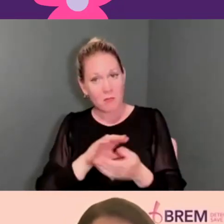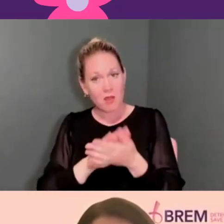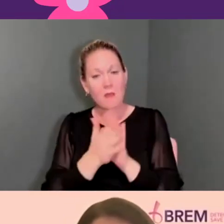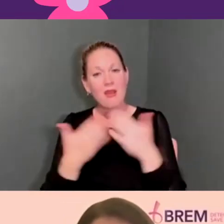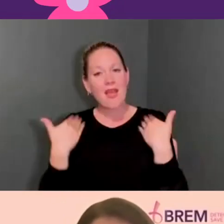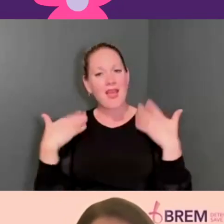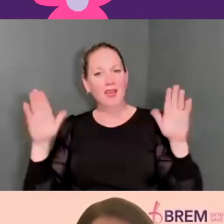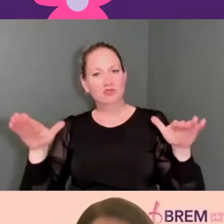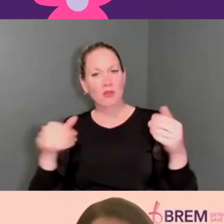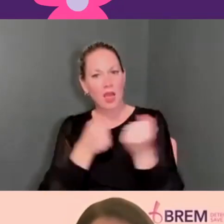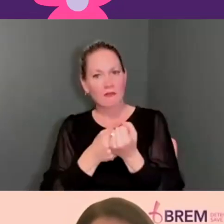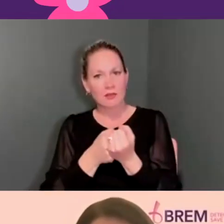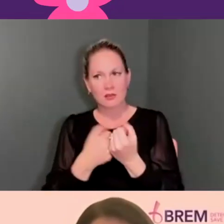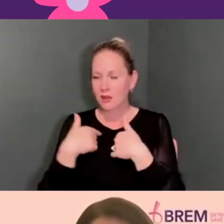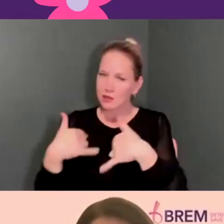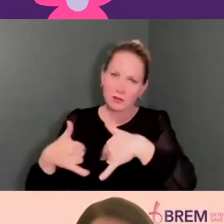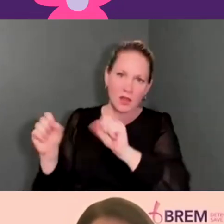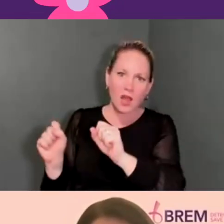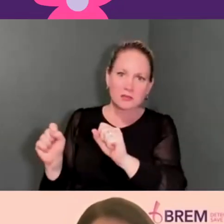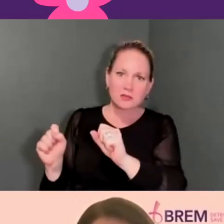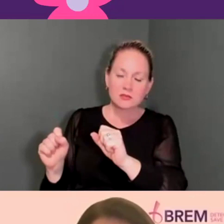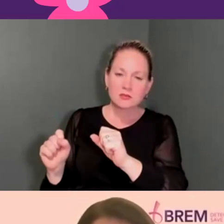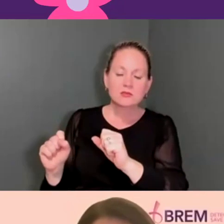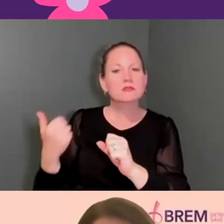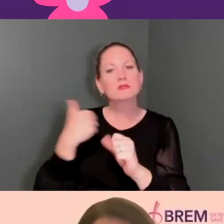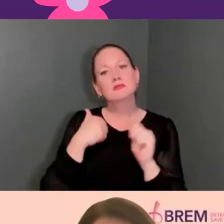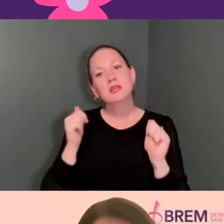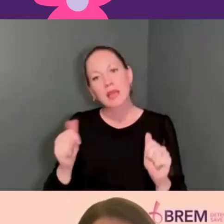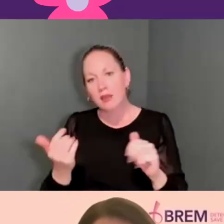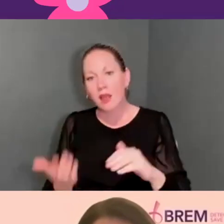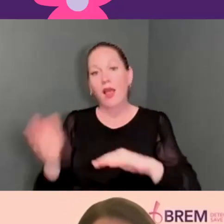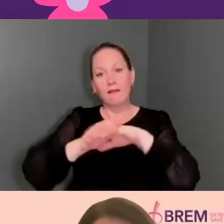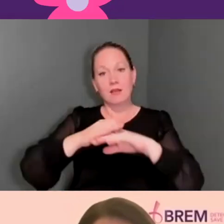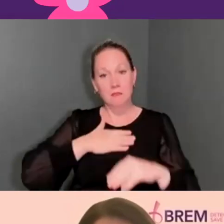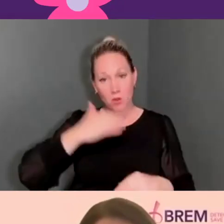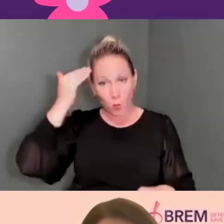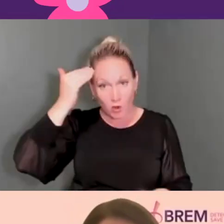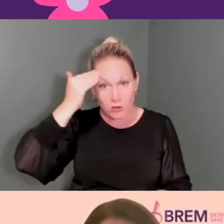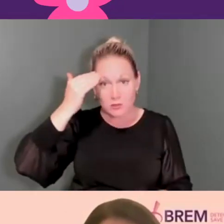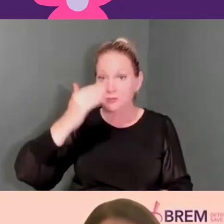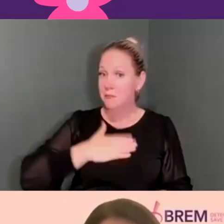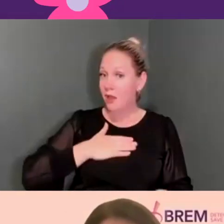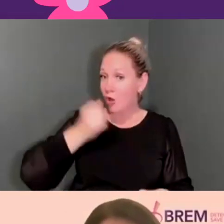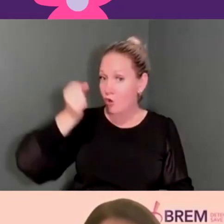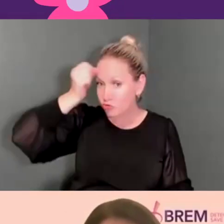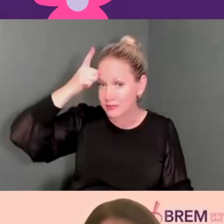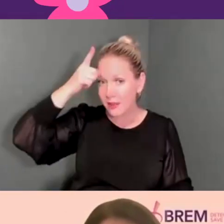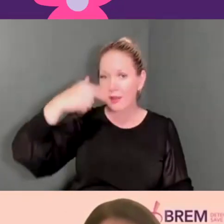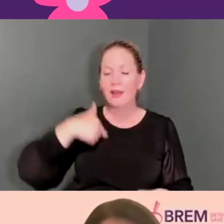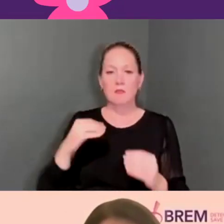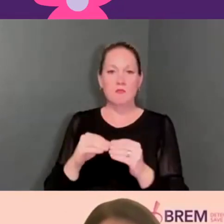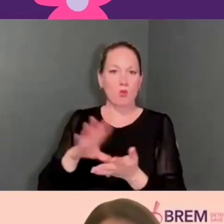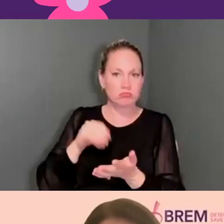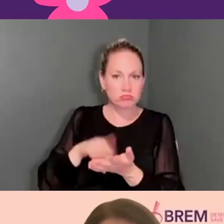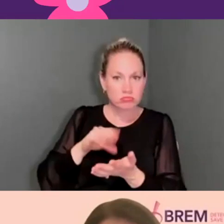said, absolutely. It allowed me to elevate my awareness, my understanding. I was able to further educate myself,